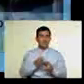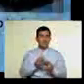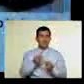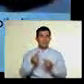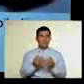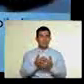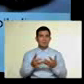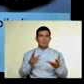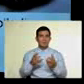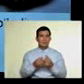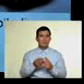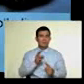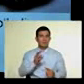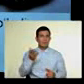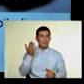bo'lgan.